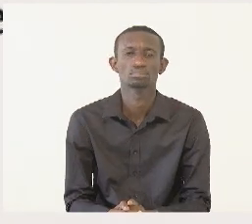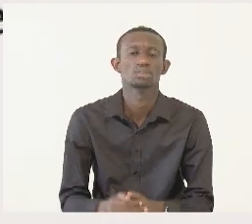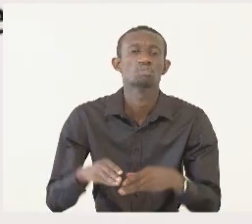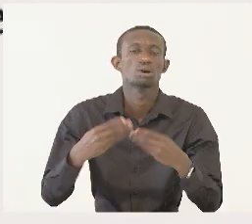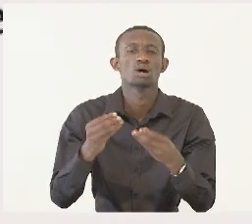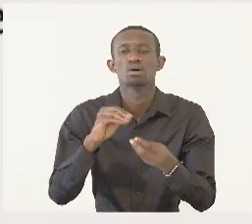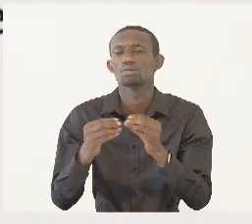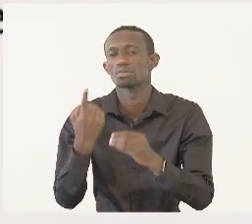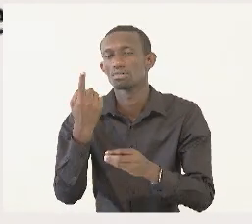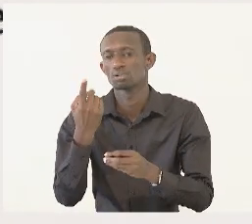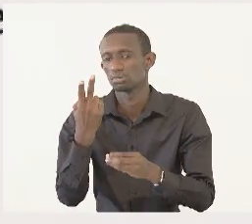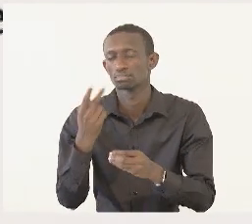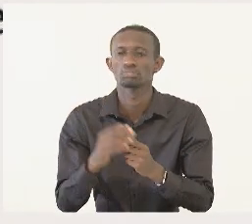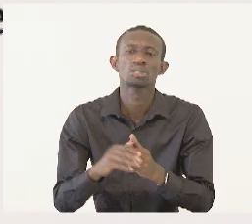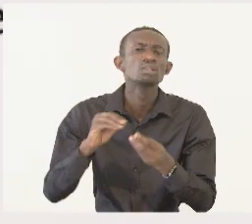you with 2 numbers. Number one,